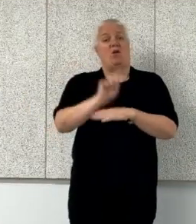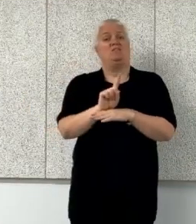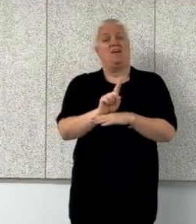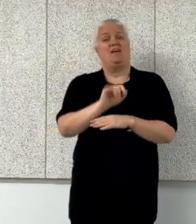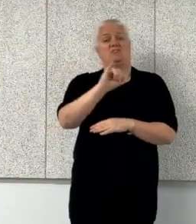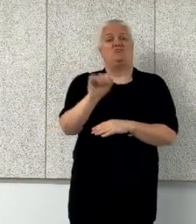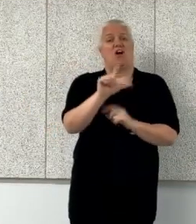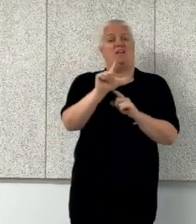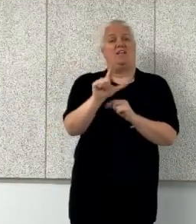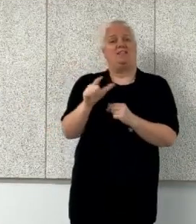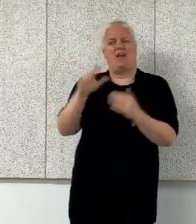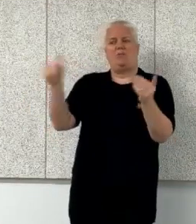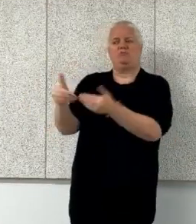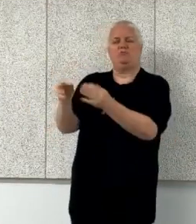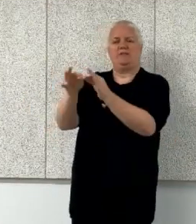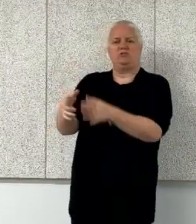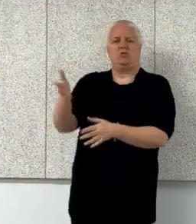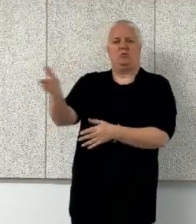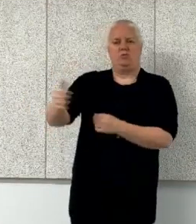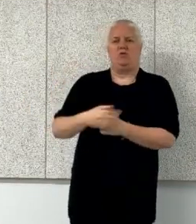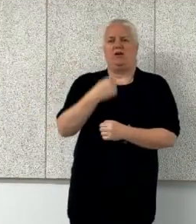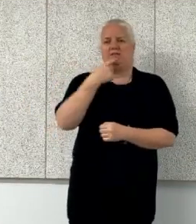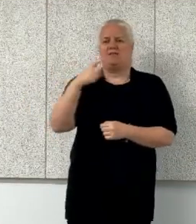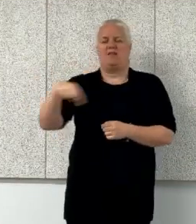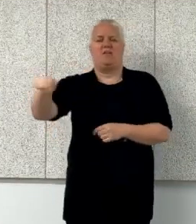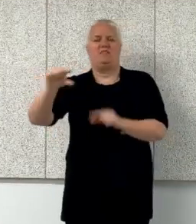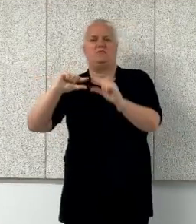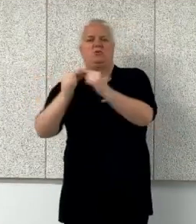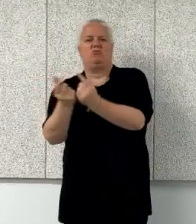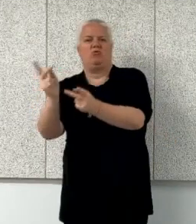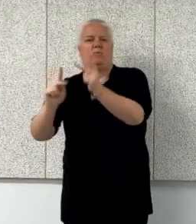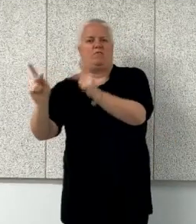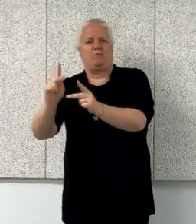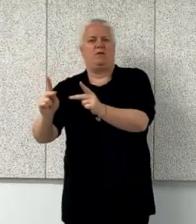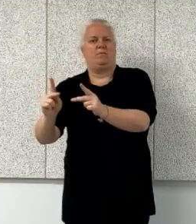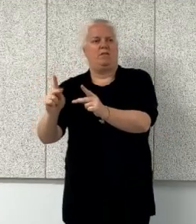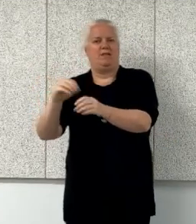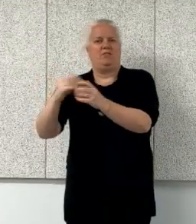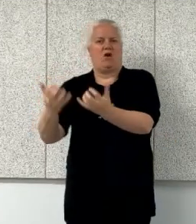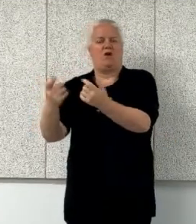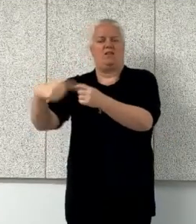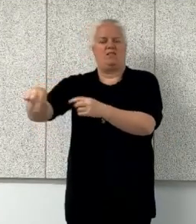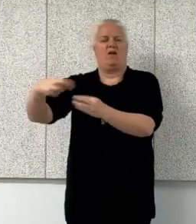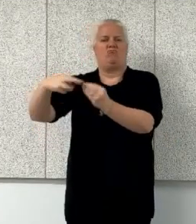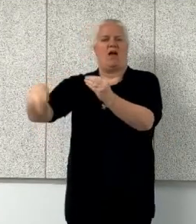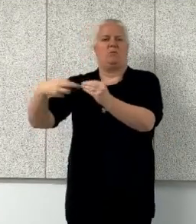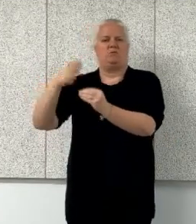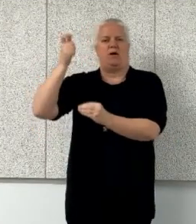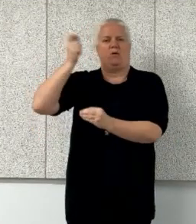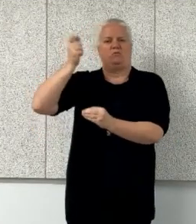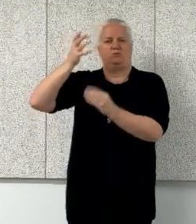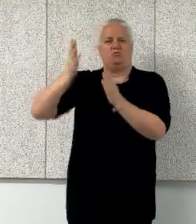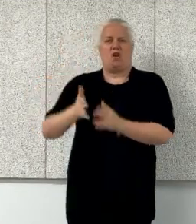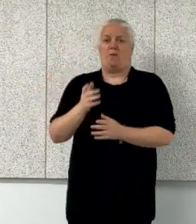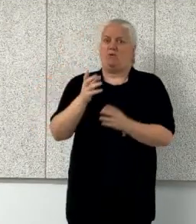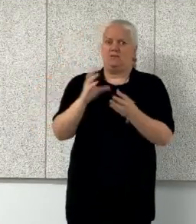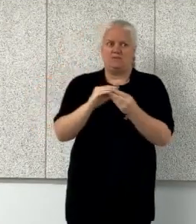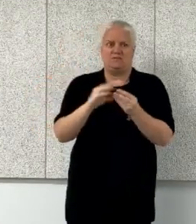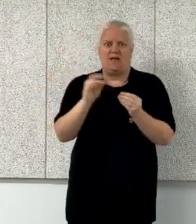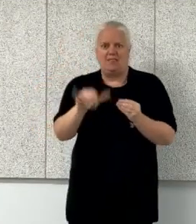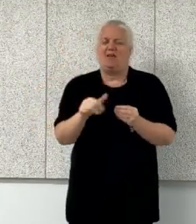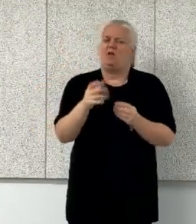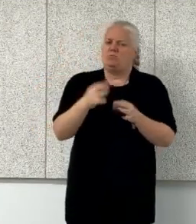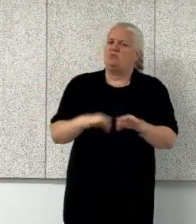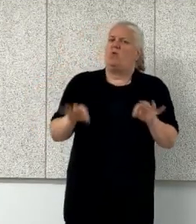that this group of people in this audience are Roundabout subscribers. And that was so important, I think, for the entire